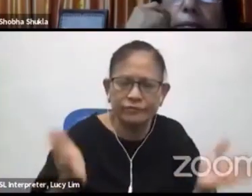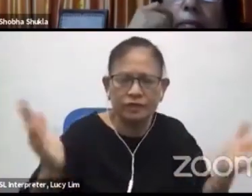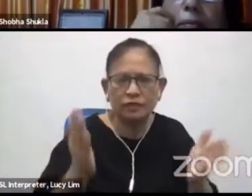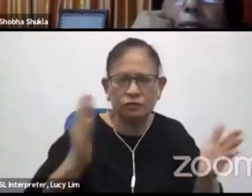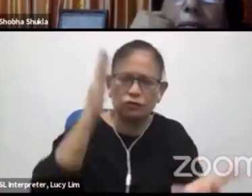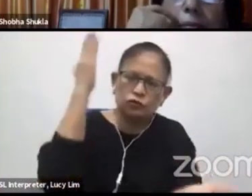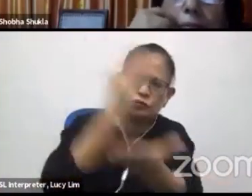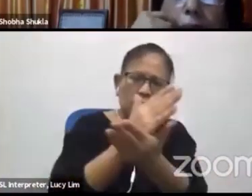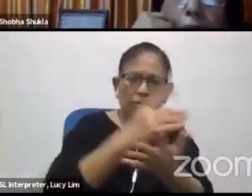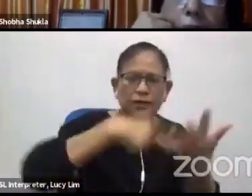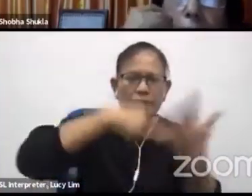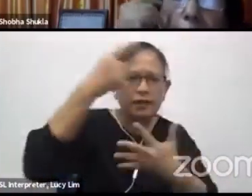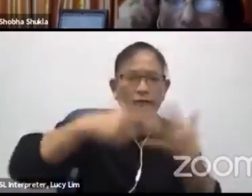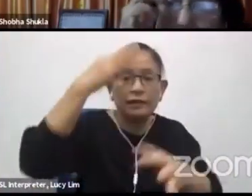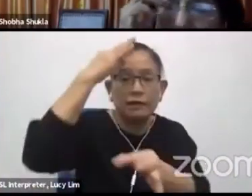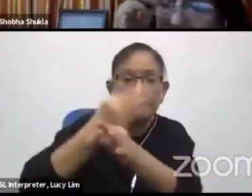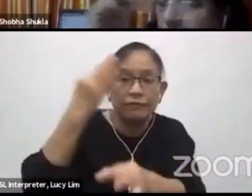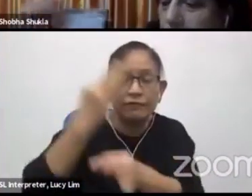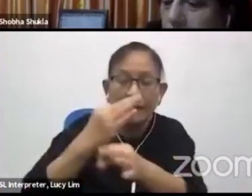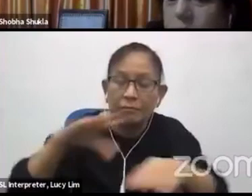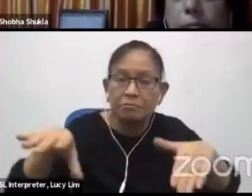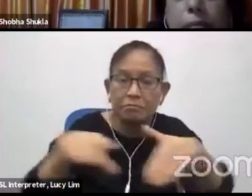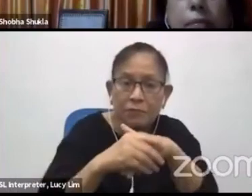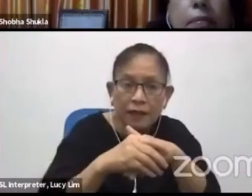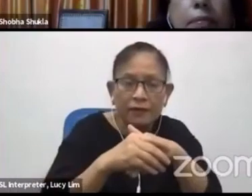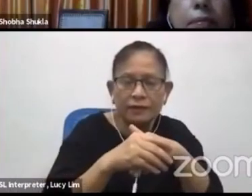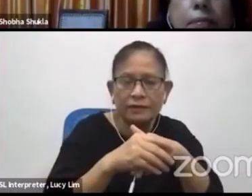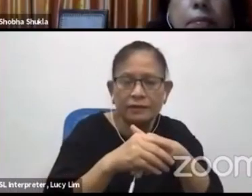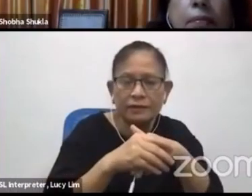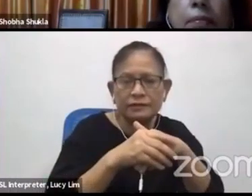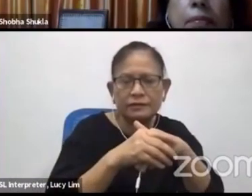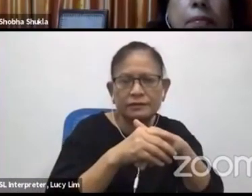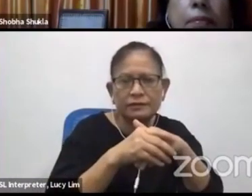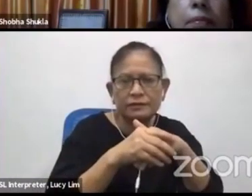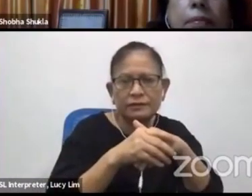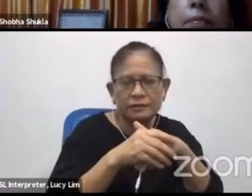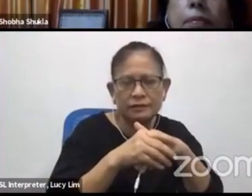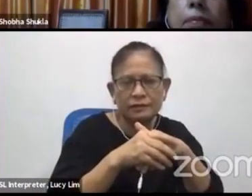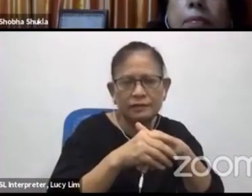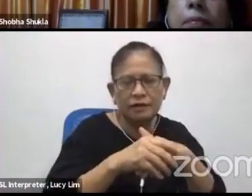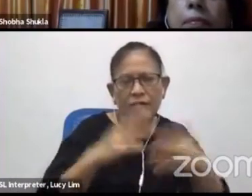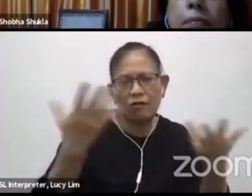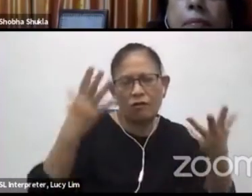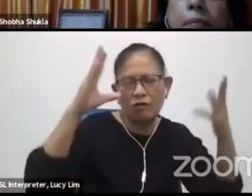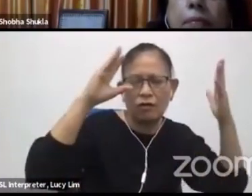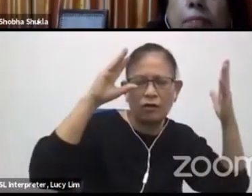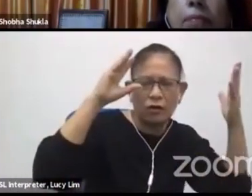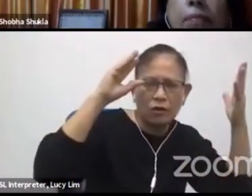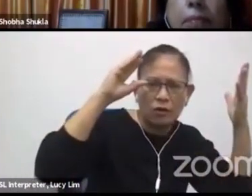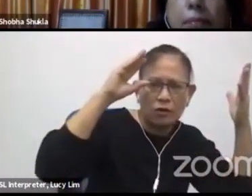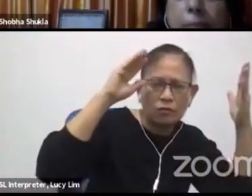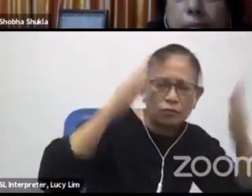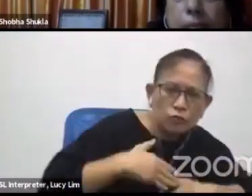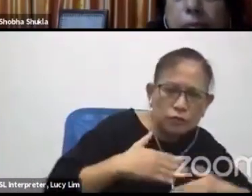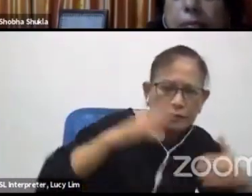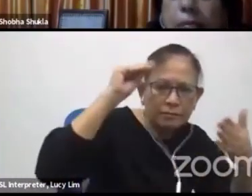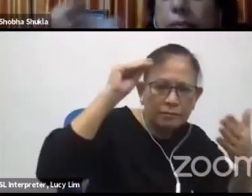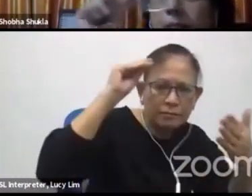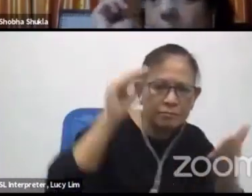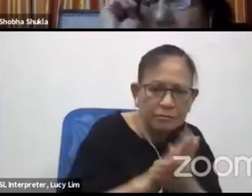marriages based on this very false premise that Muslim men are trying to marry Hindu women and convert them to